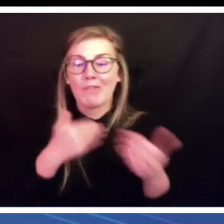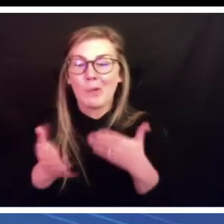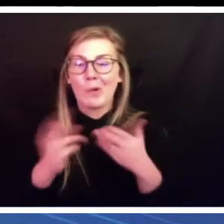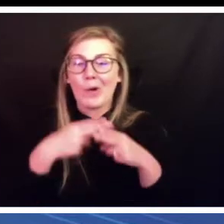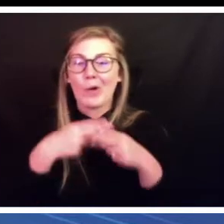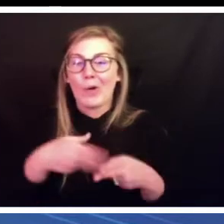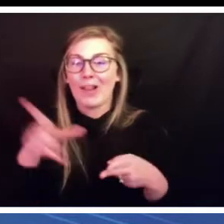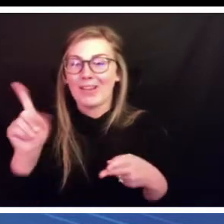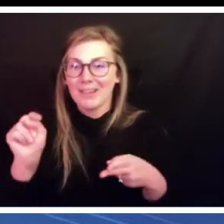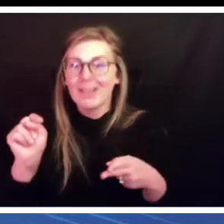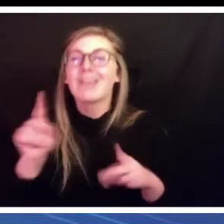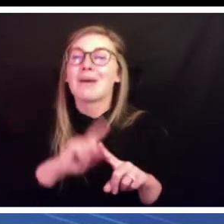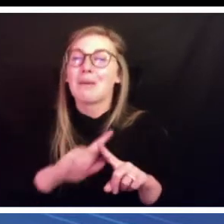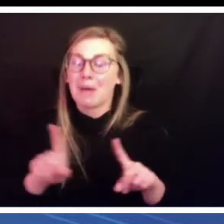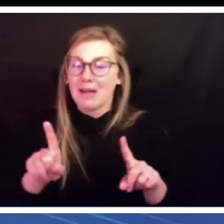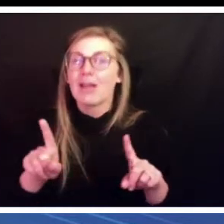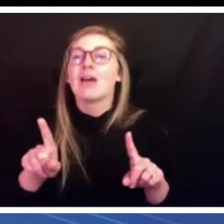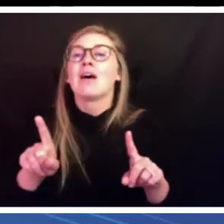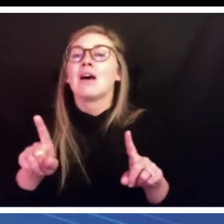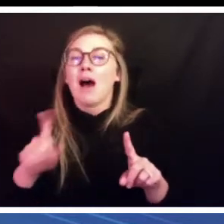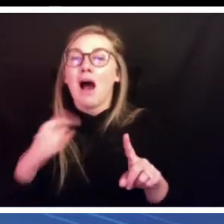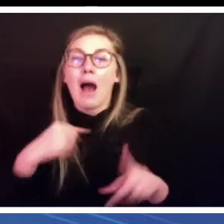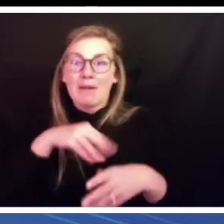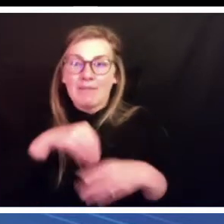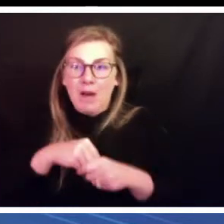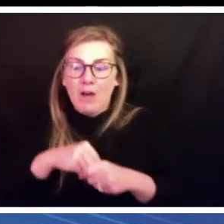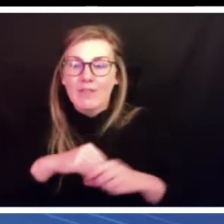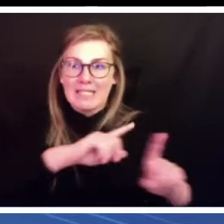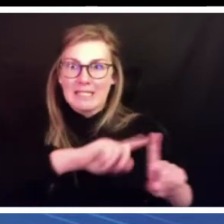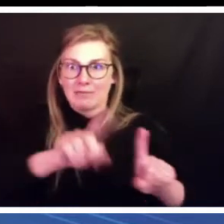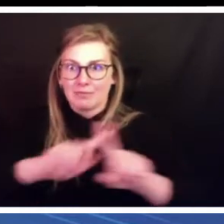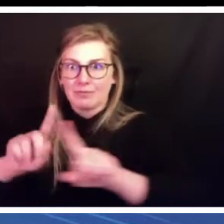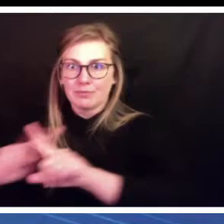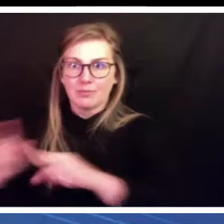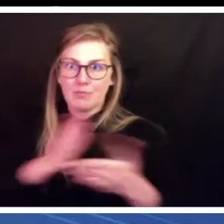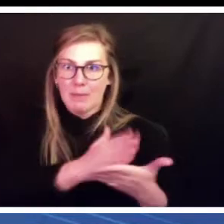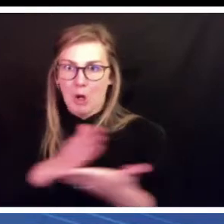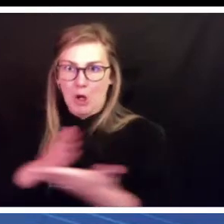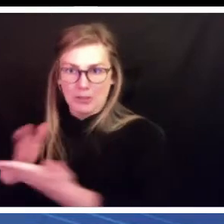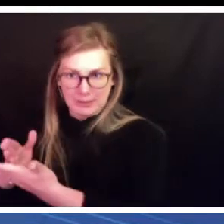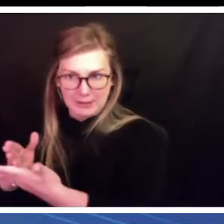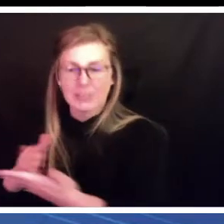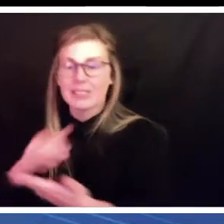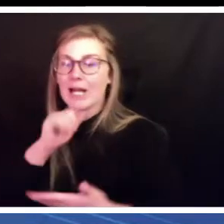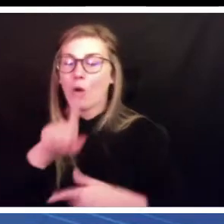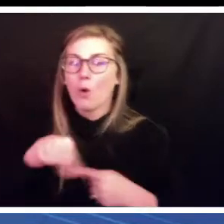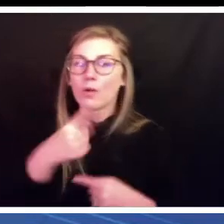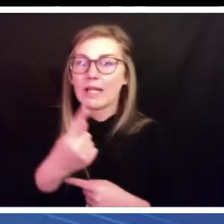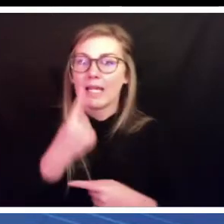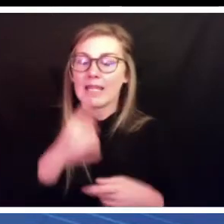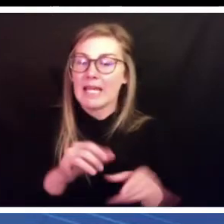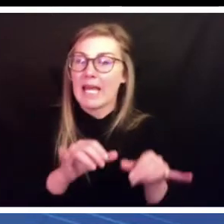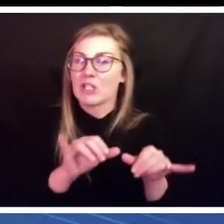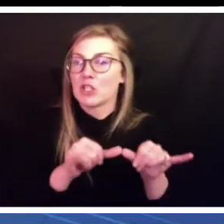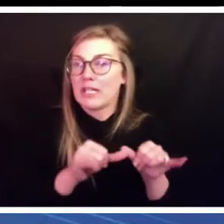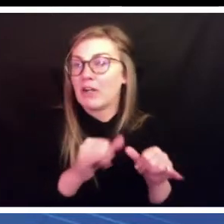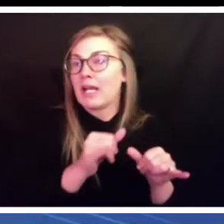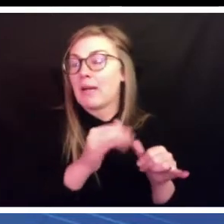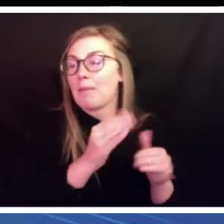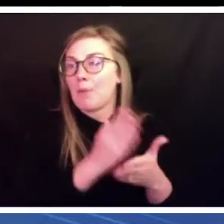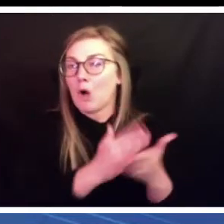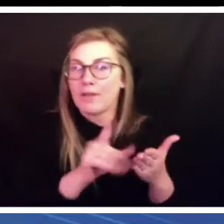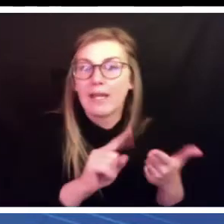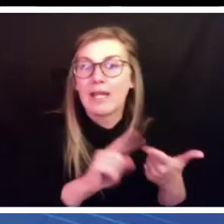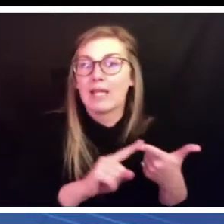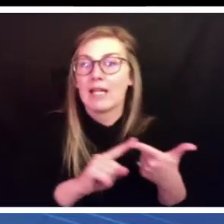I have worked all sides of this other than sitting behind engineering this and working in that area and editing it and